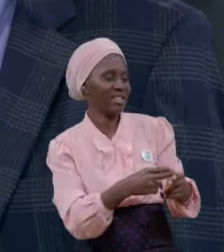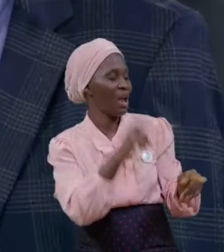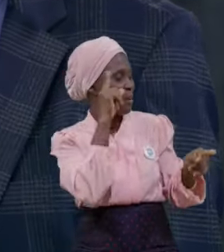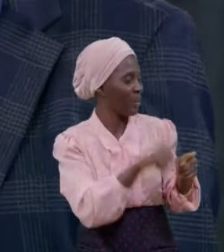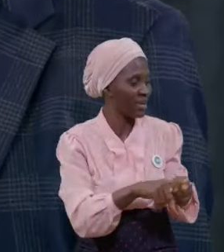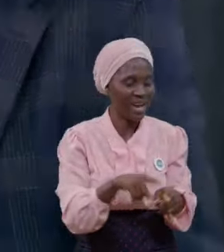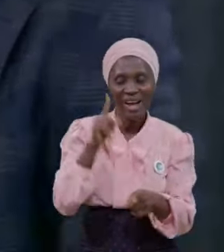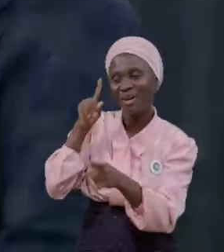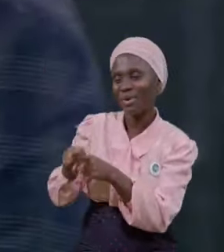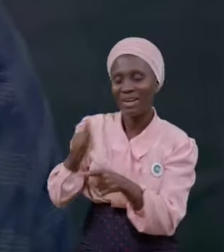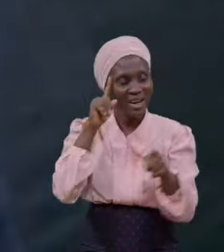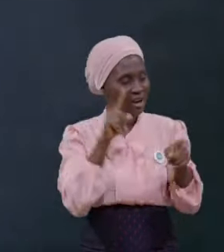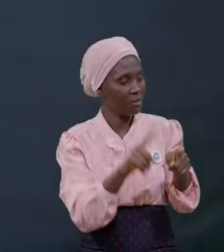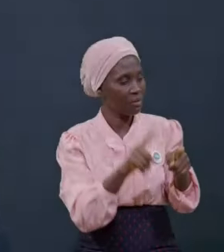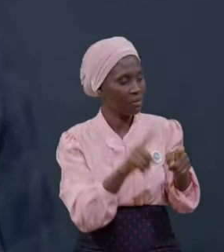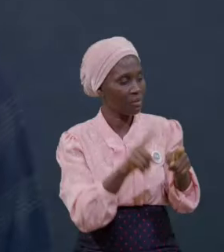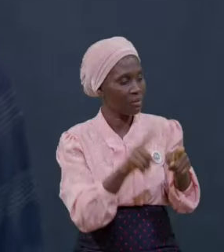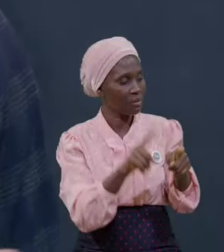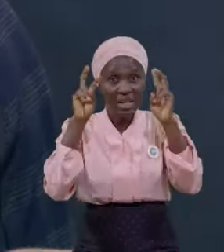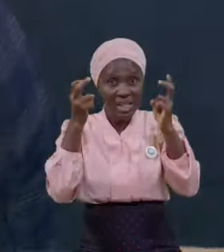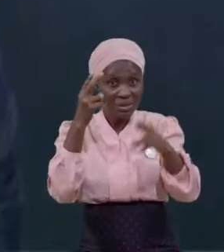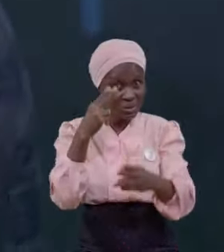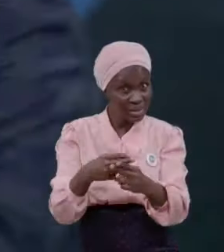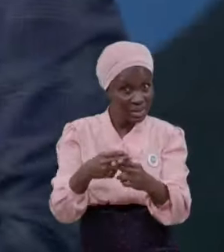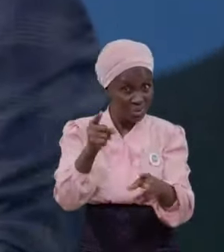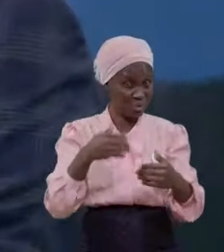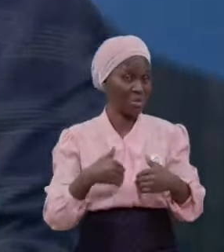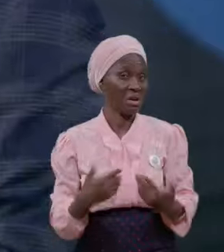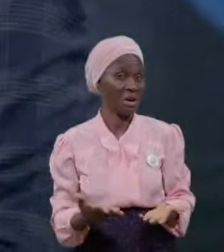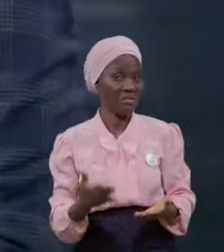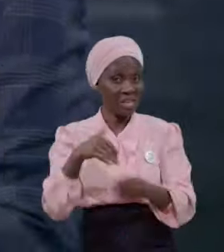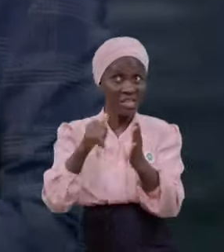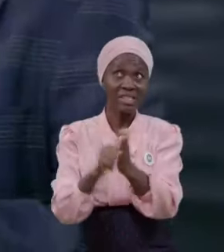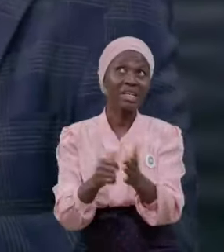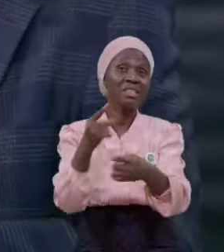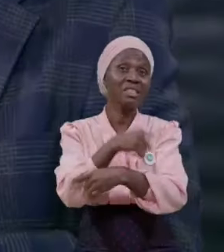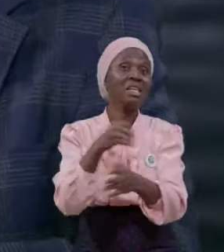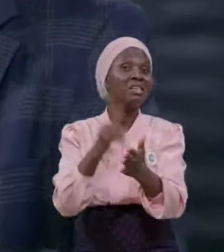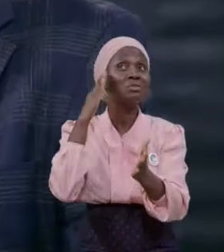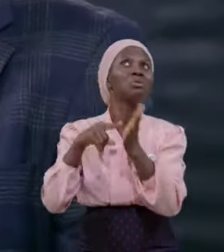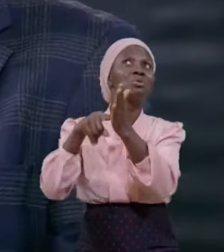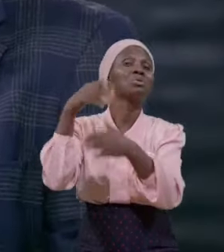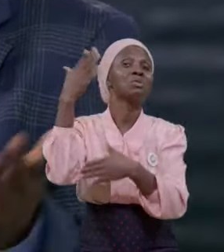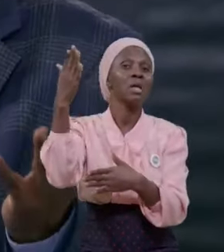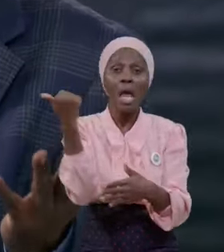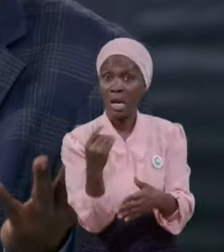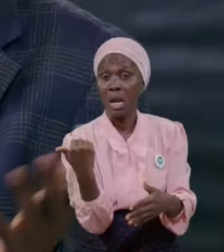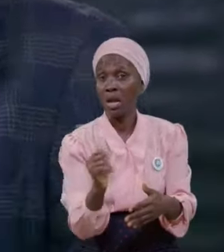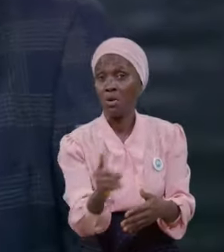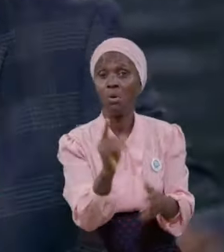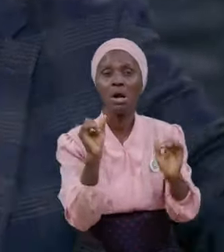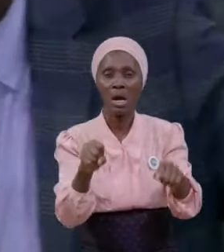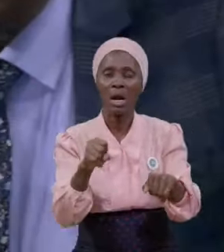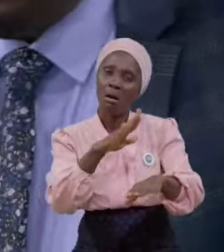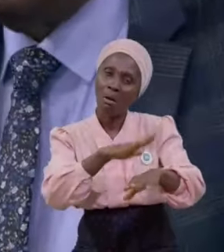show. Anybody can say, he is my pastor, he's a great preacher. Nice,